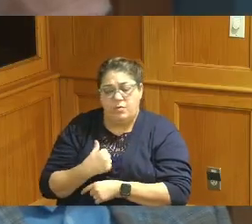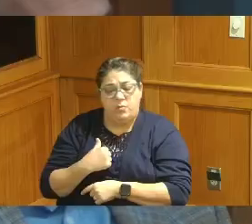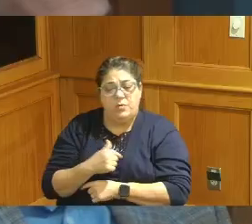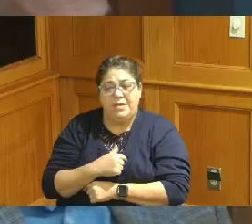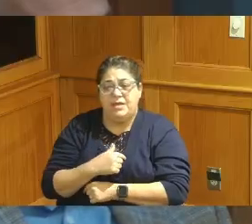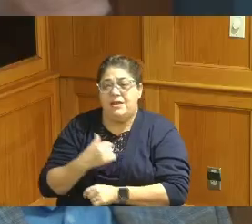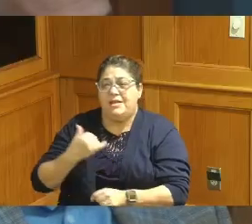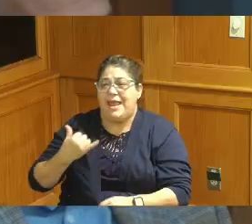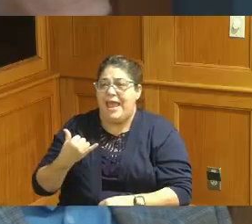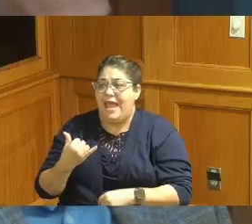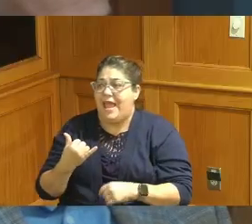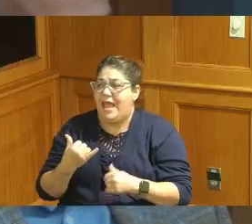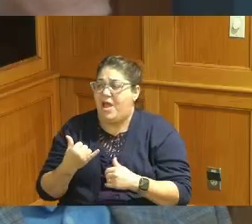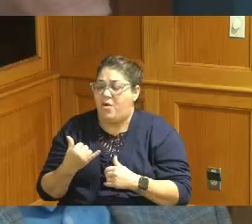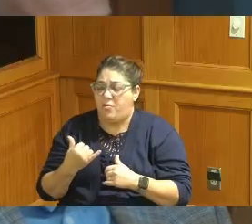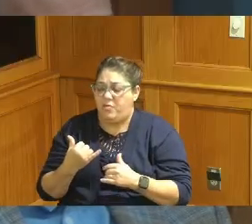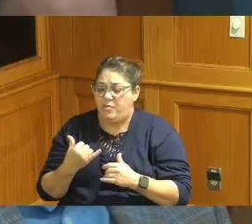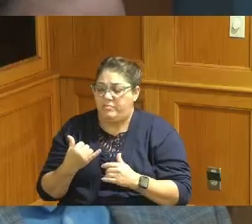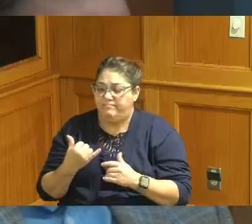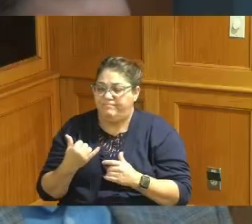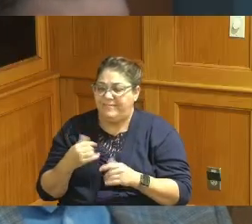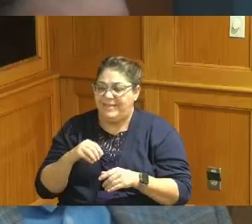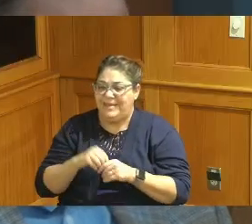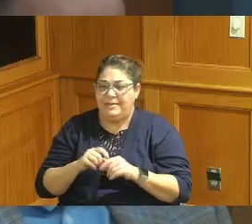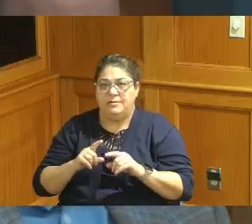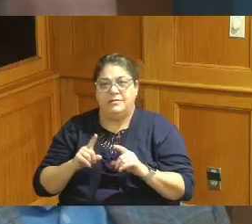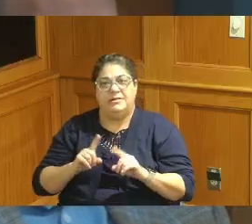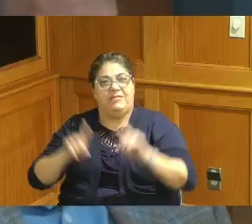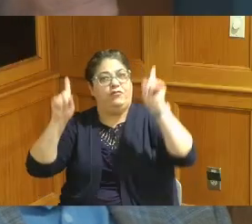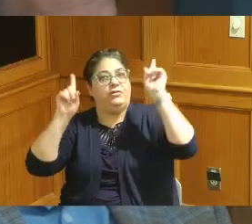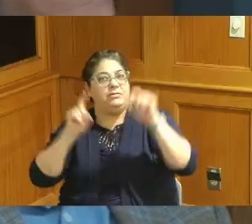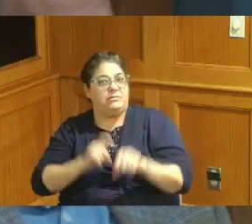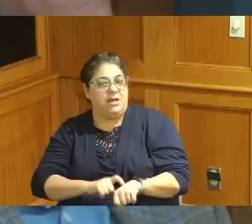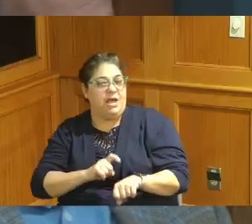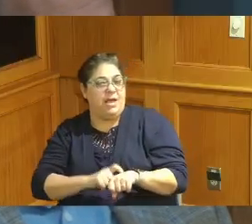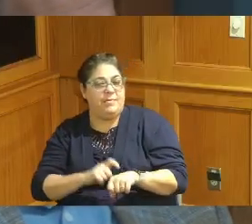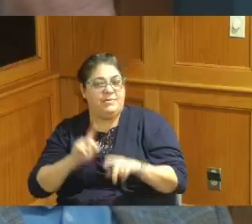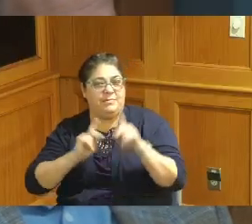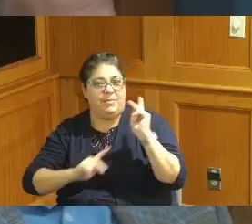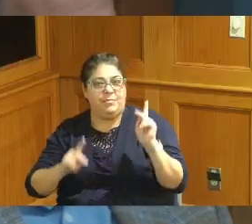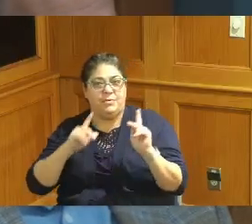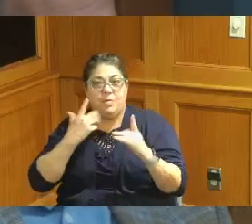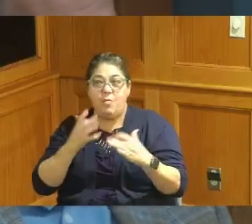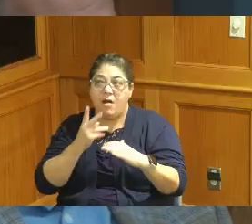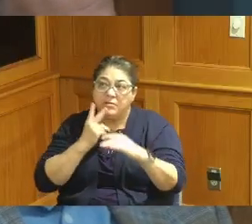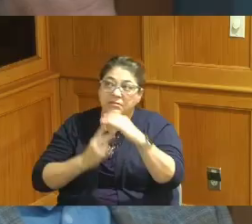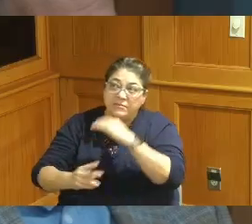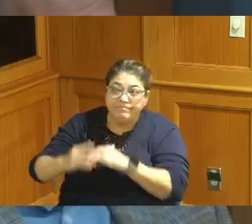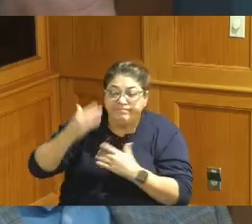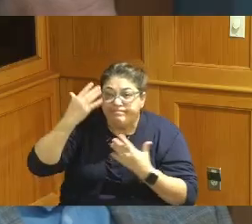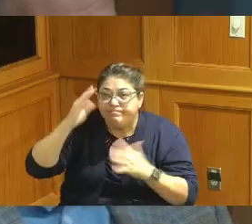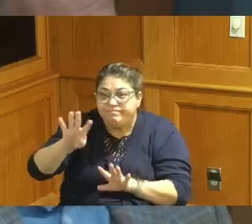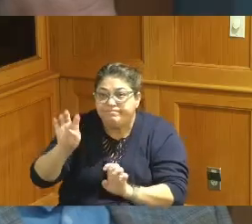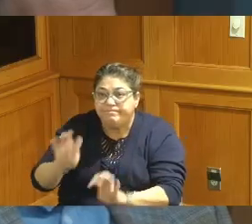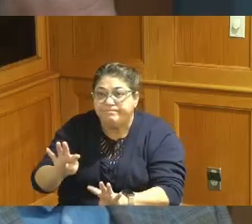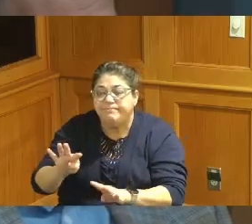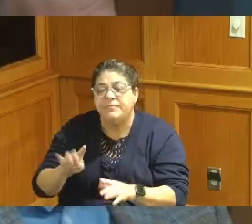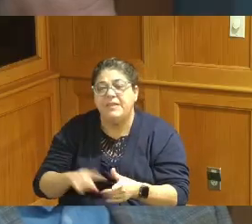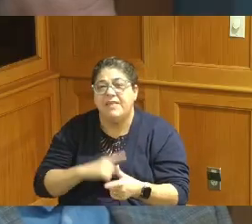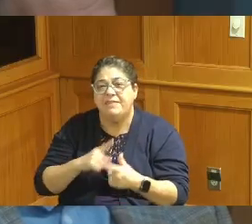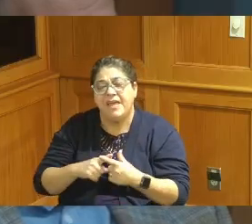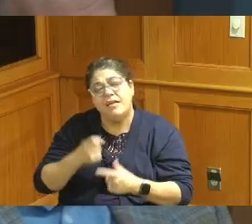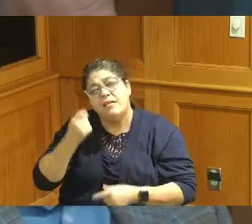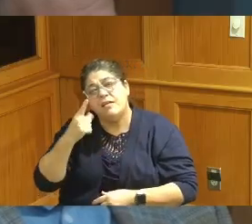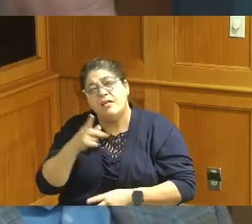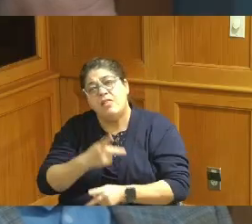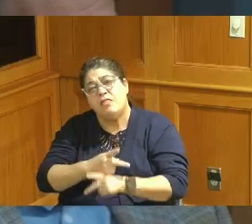in some different times and people don't want to take on. And then that's, as you indicated, it is very